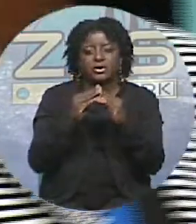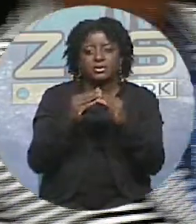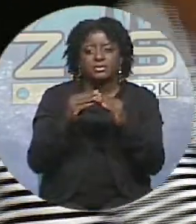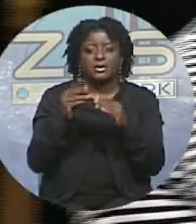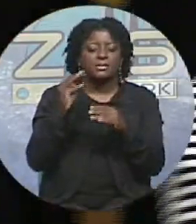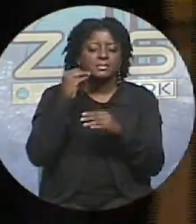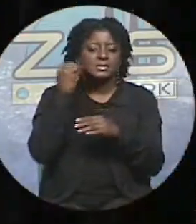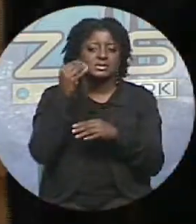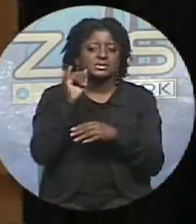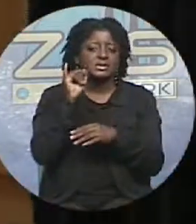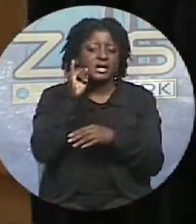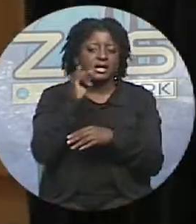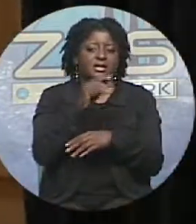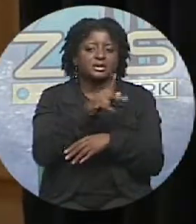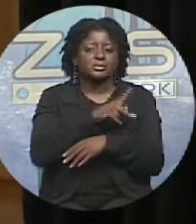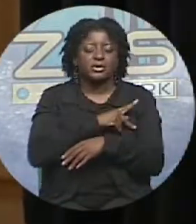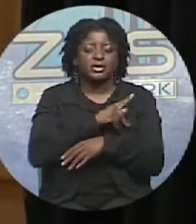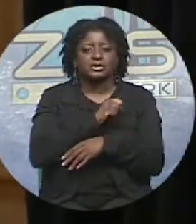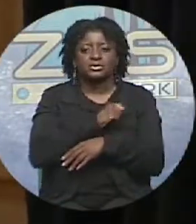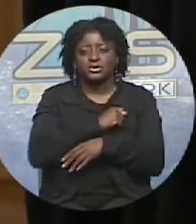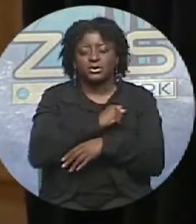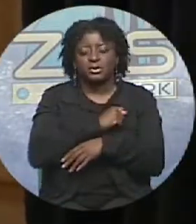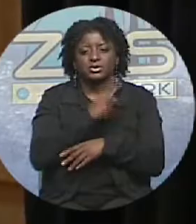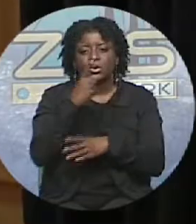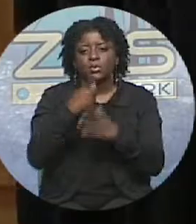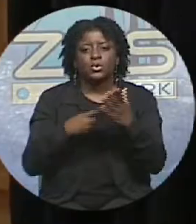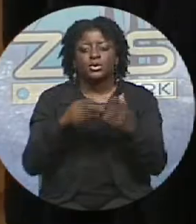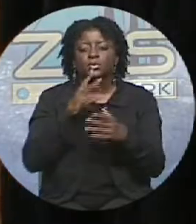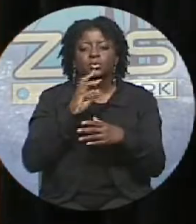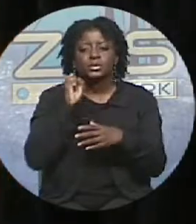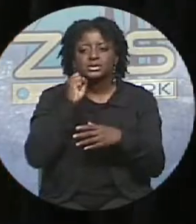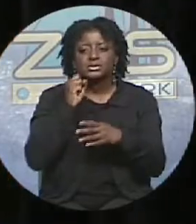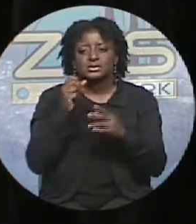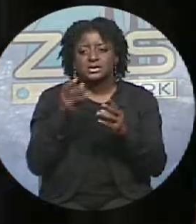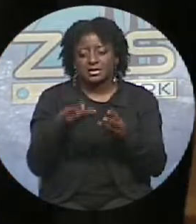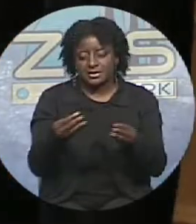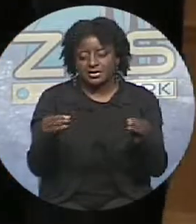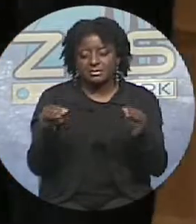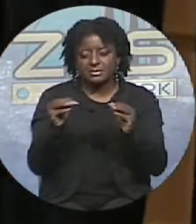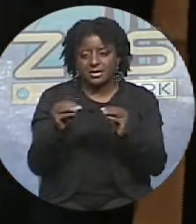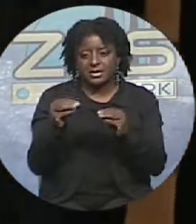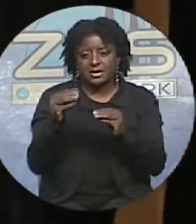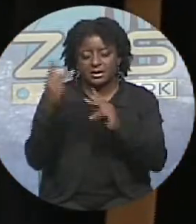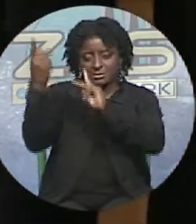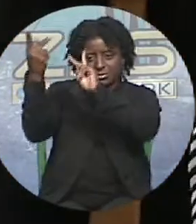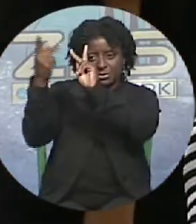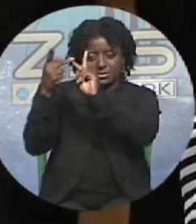tell us exactly what was the main purpose of the teachers forum for this conference.